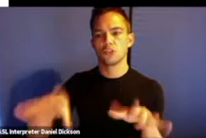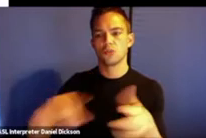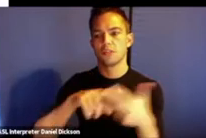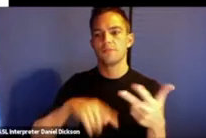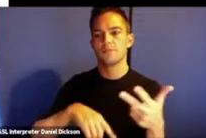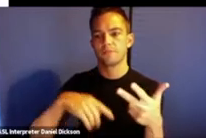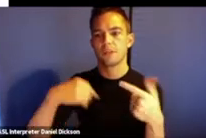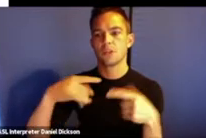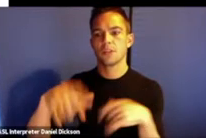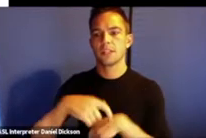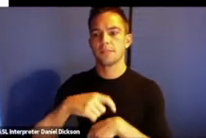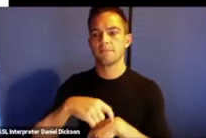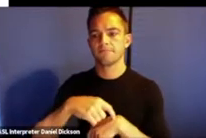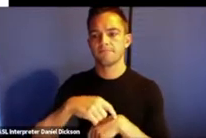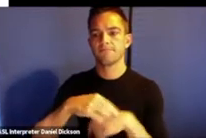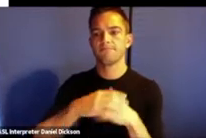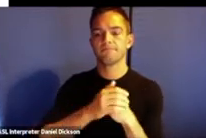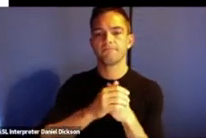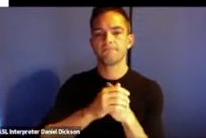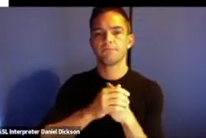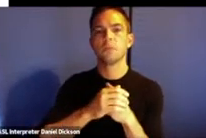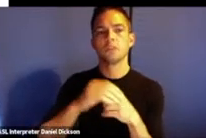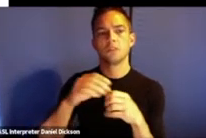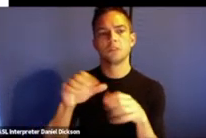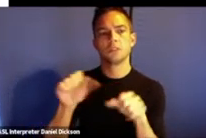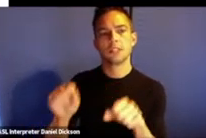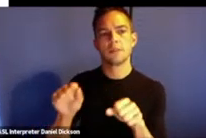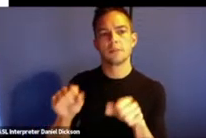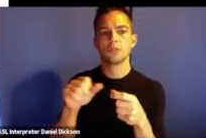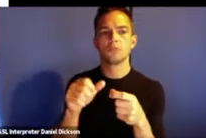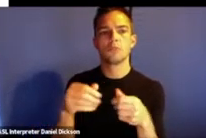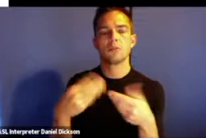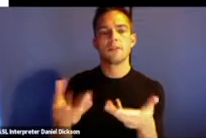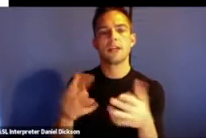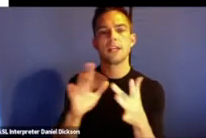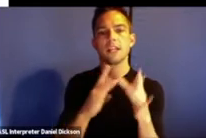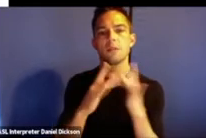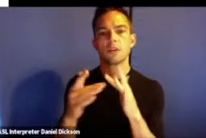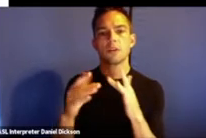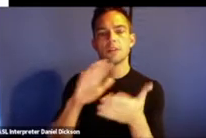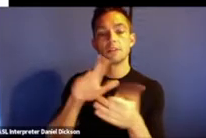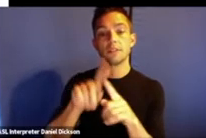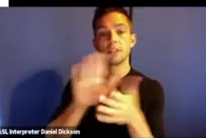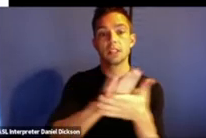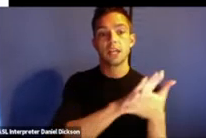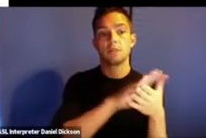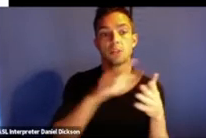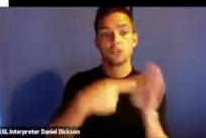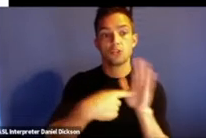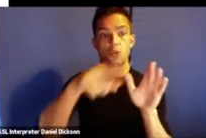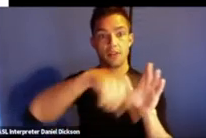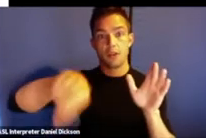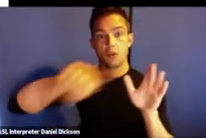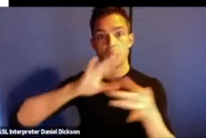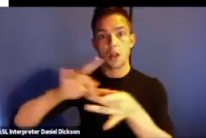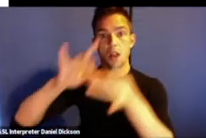over that period, what this group has been able to do is to develop a network of academies shown here across the world, and